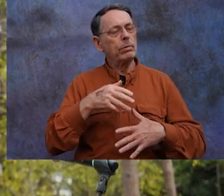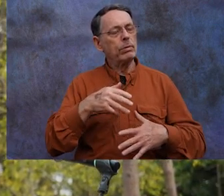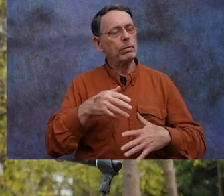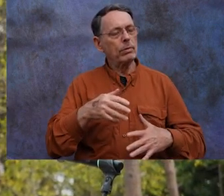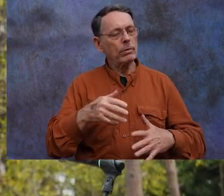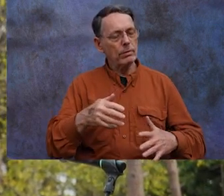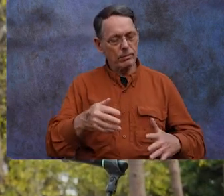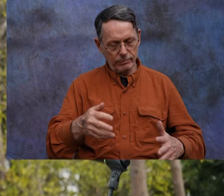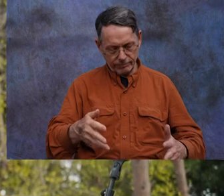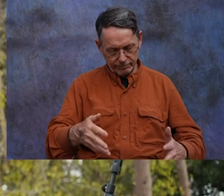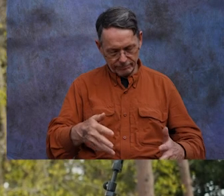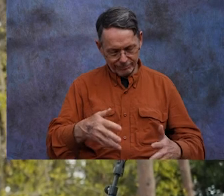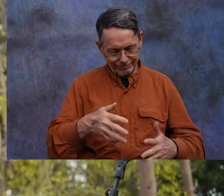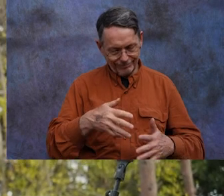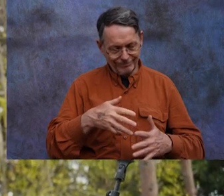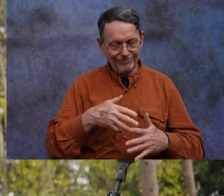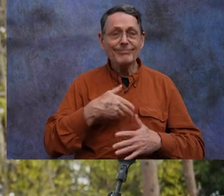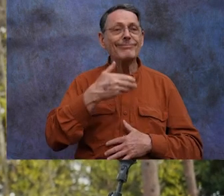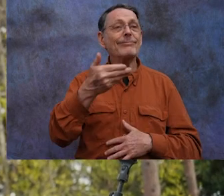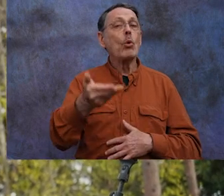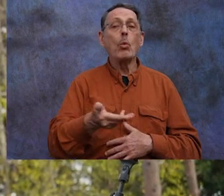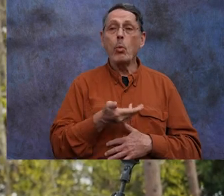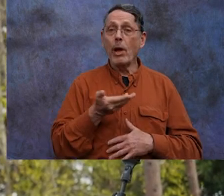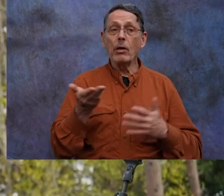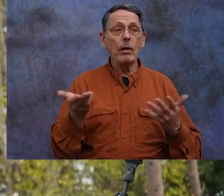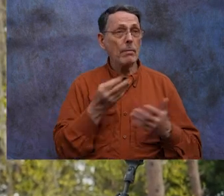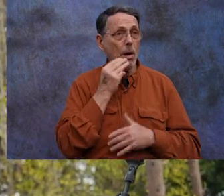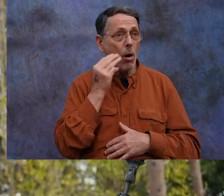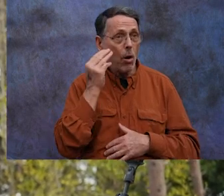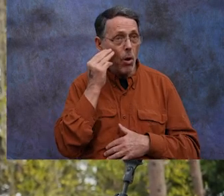Welcome home. This is your body.